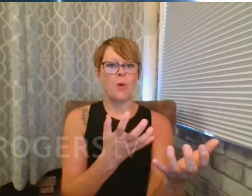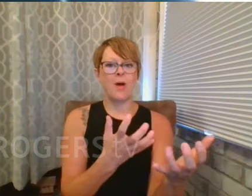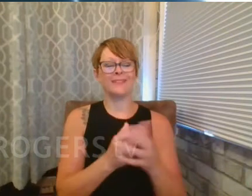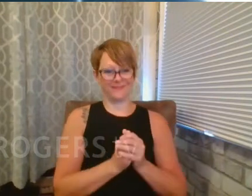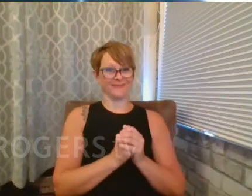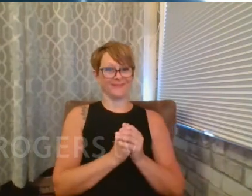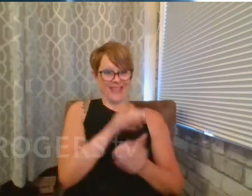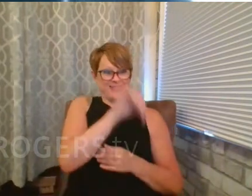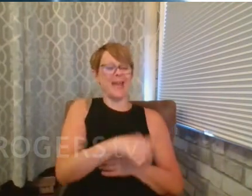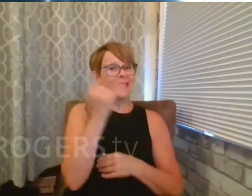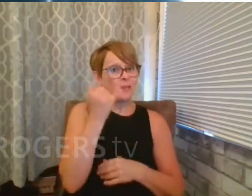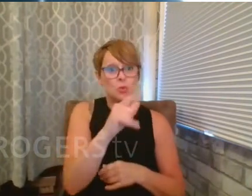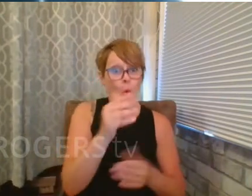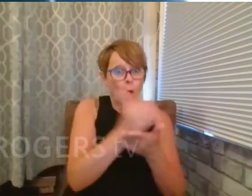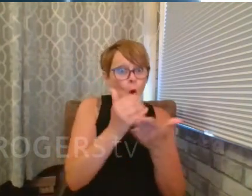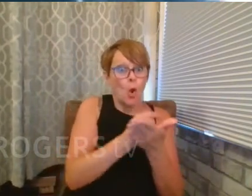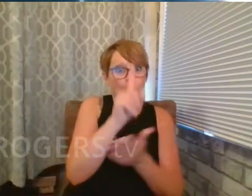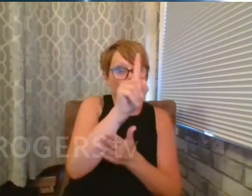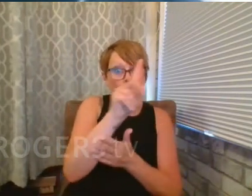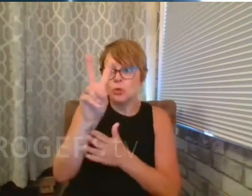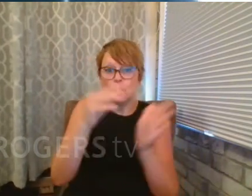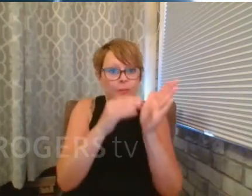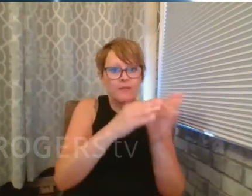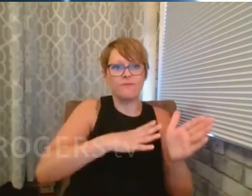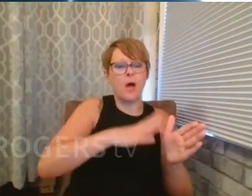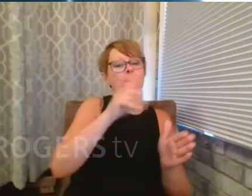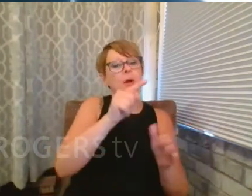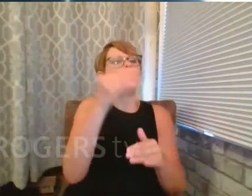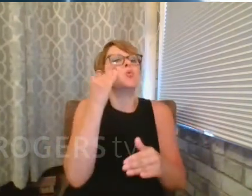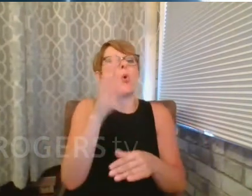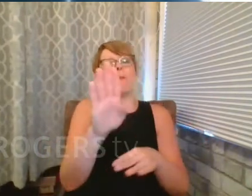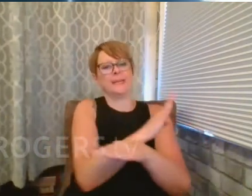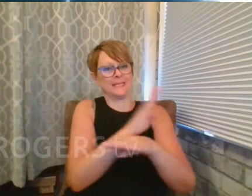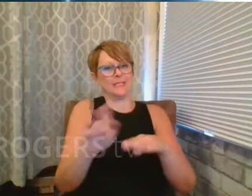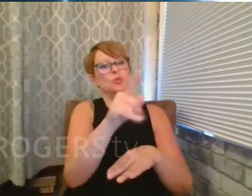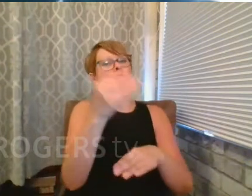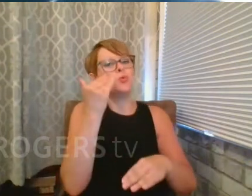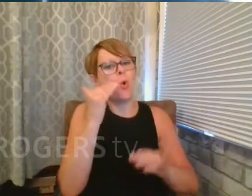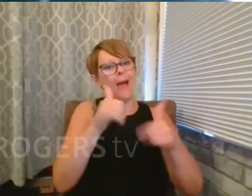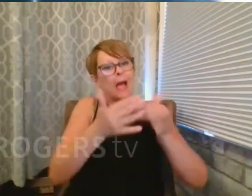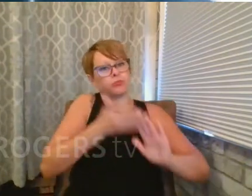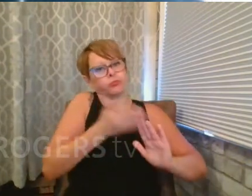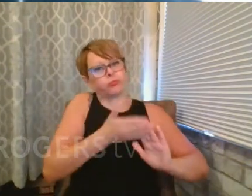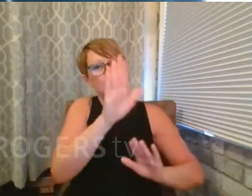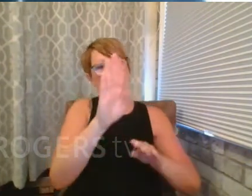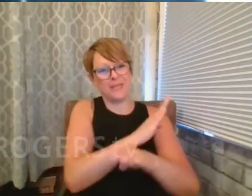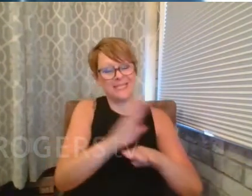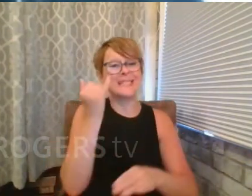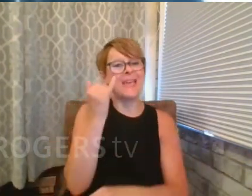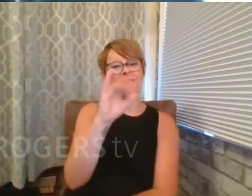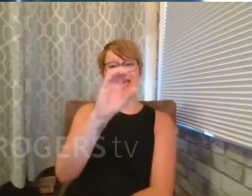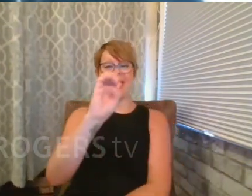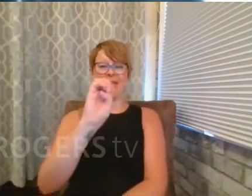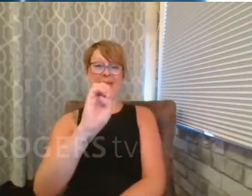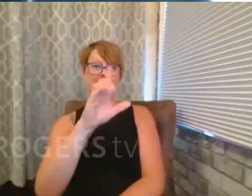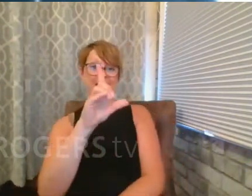but at least you know the reins of the business. You know how the business runs. Like if Eldin wants to open a childcare, maybe he may